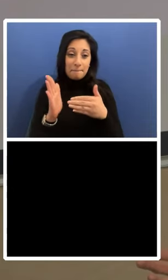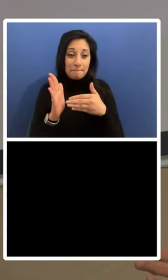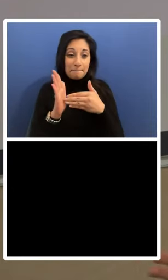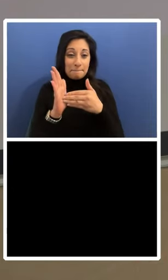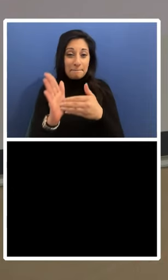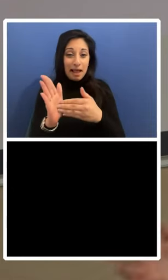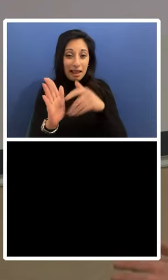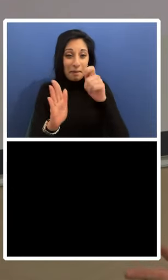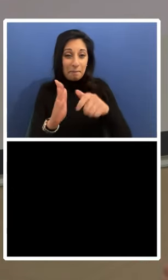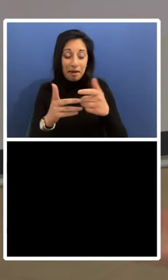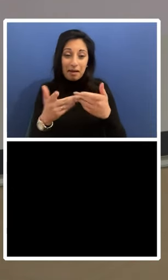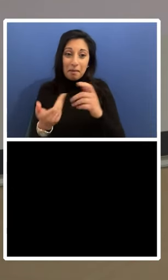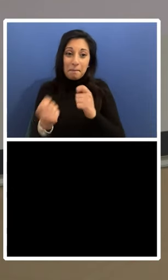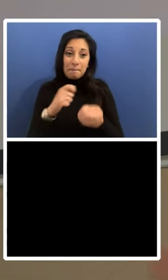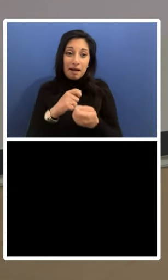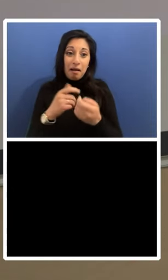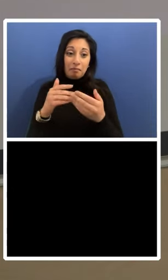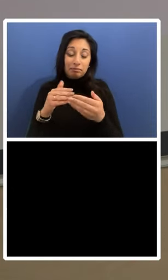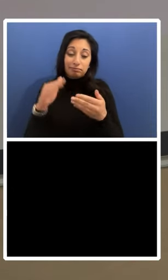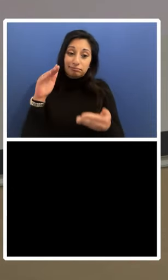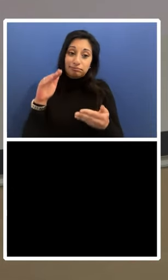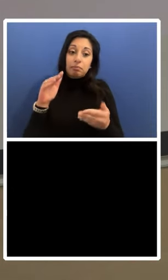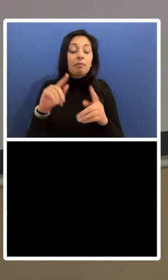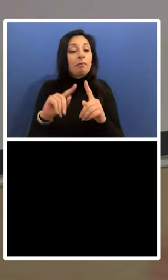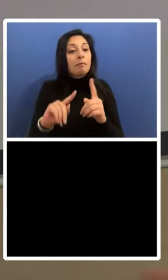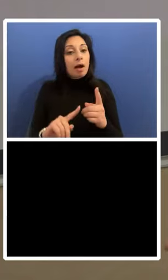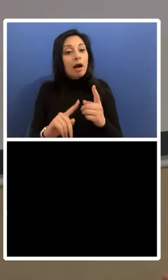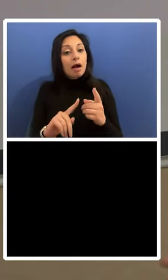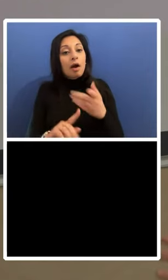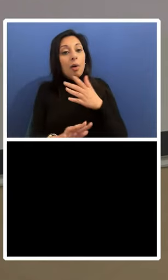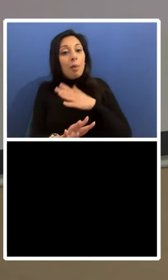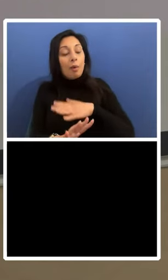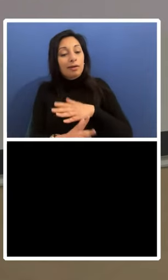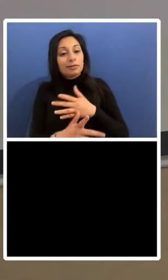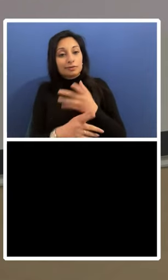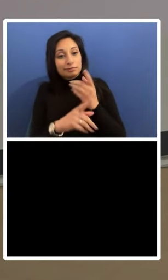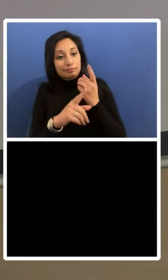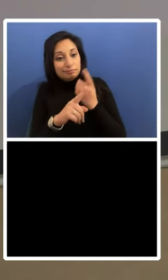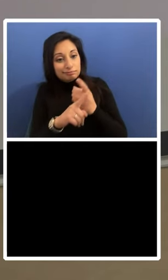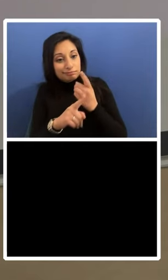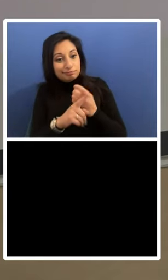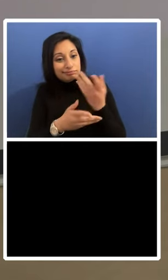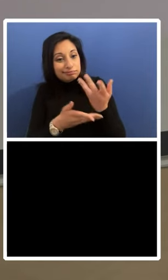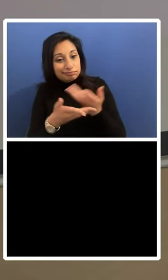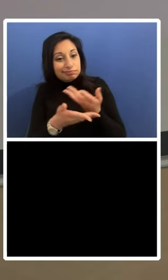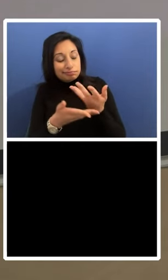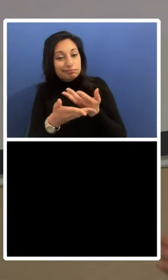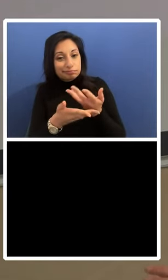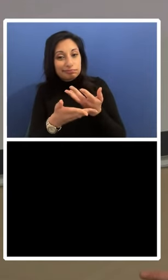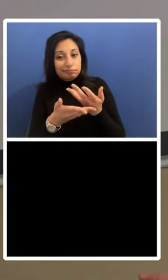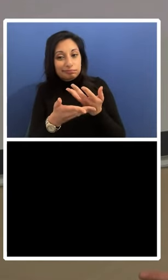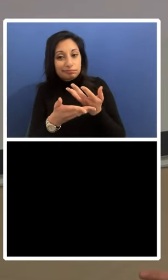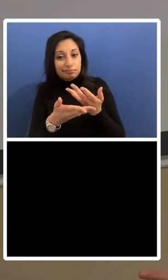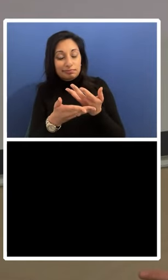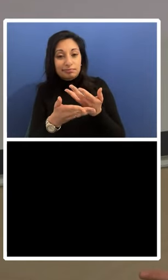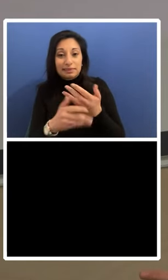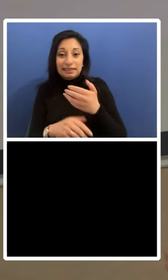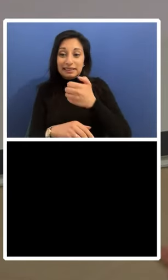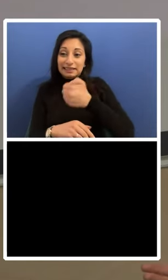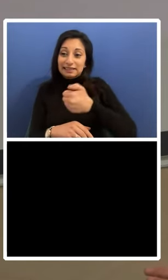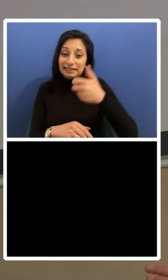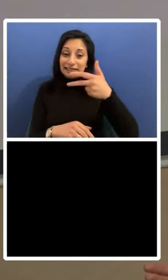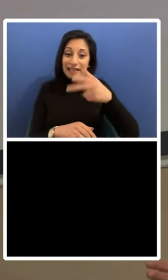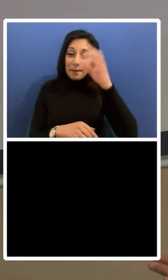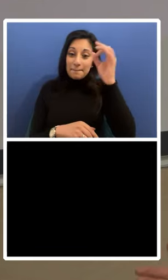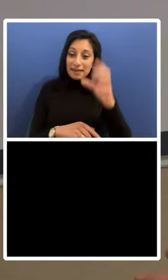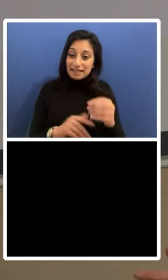to talk about it in yeah. public, which is exactly the kind of people you need to move along with everybody else. Yeah. 68% of millionaires in this country want